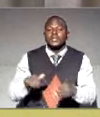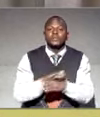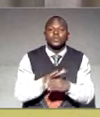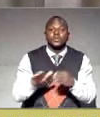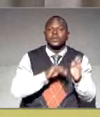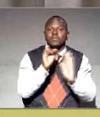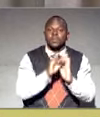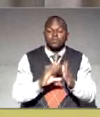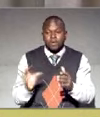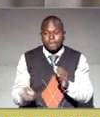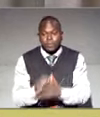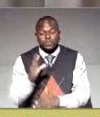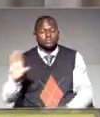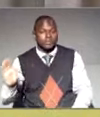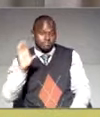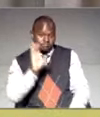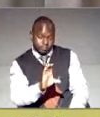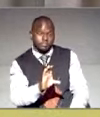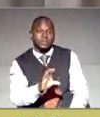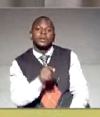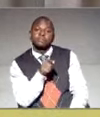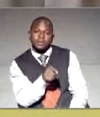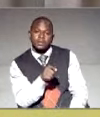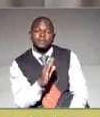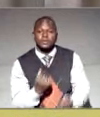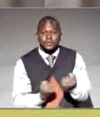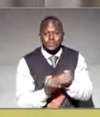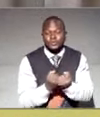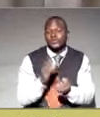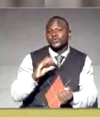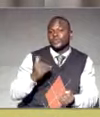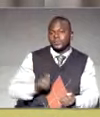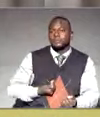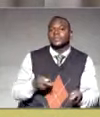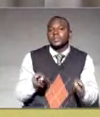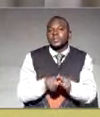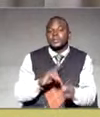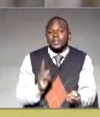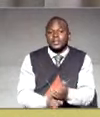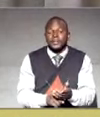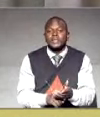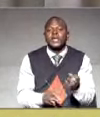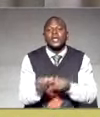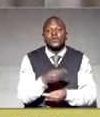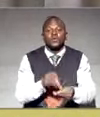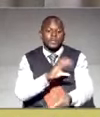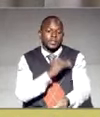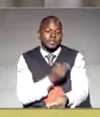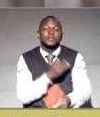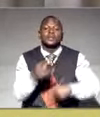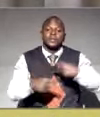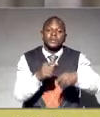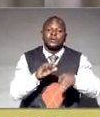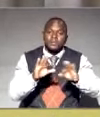government has put in place some resource envelope to support women and get economic empowerment, sustain